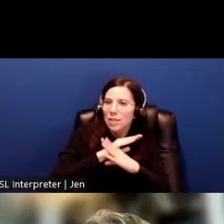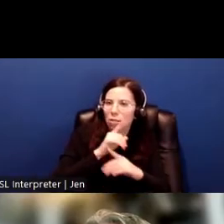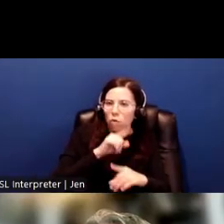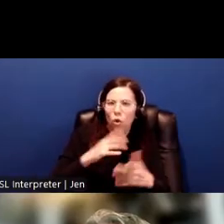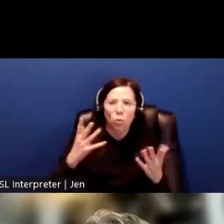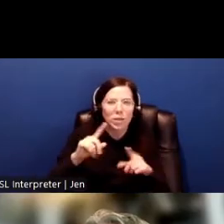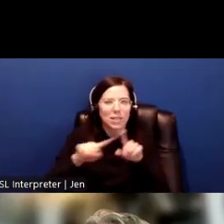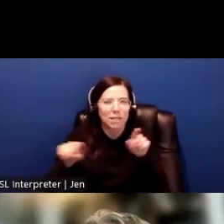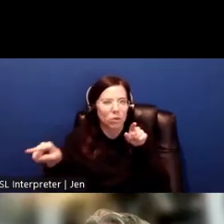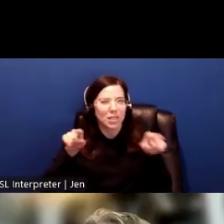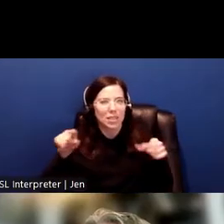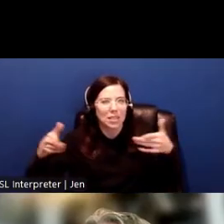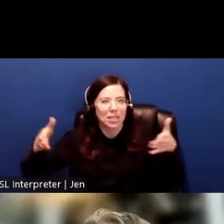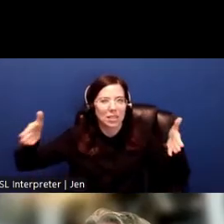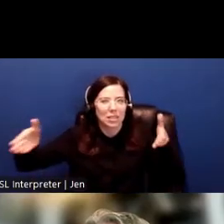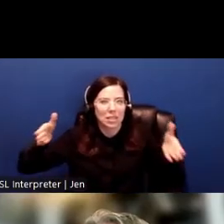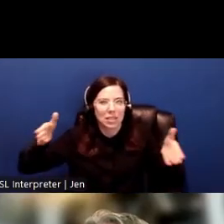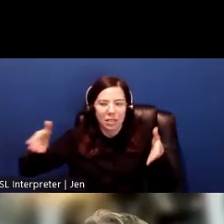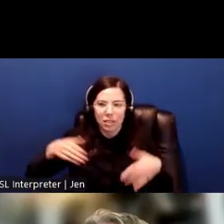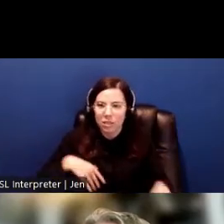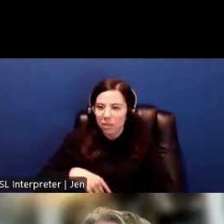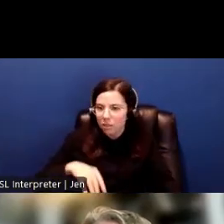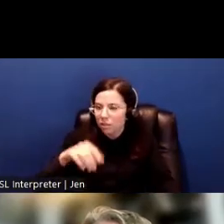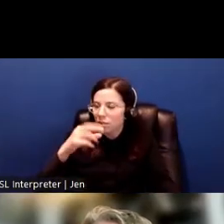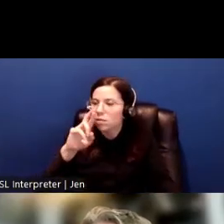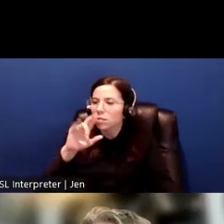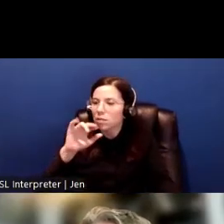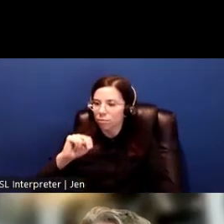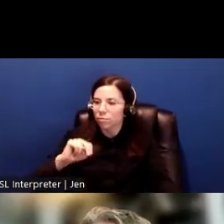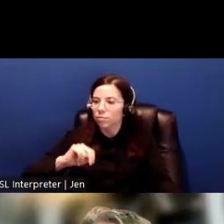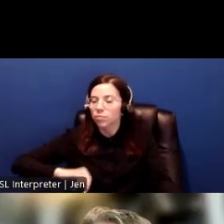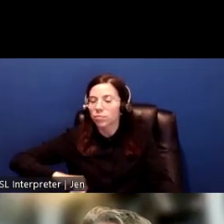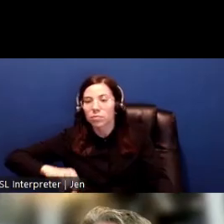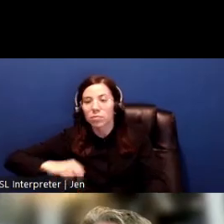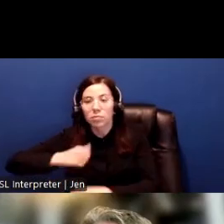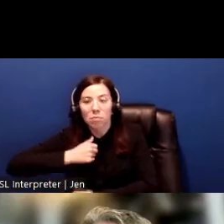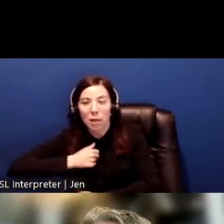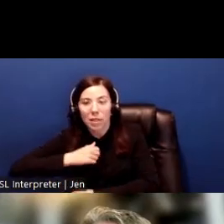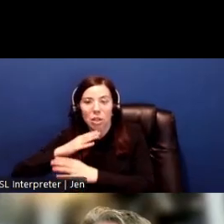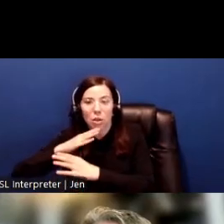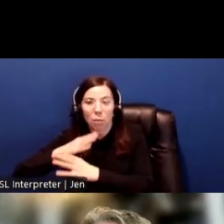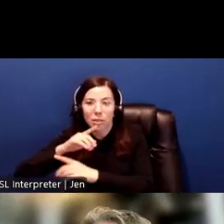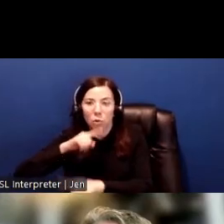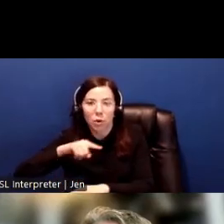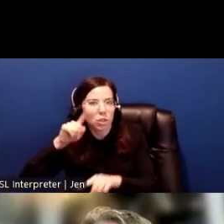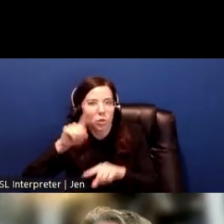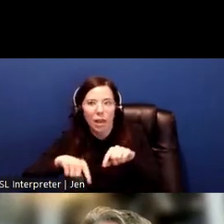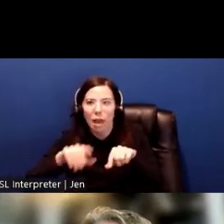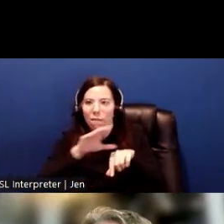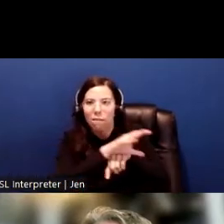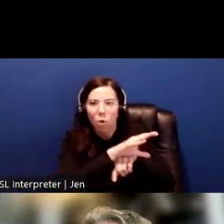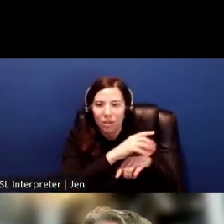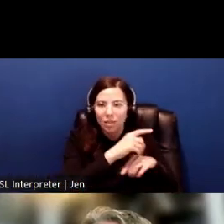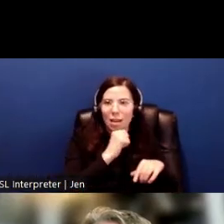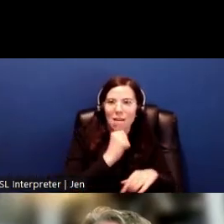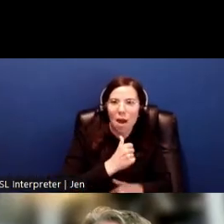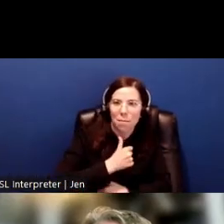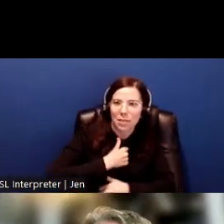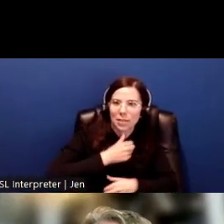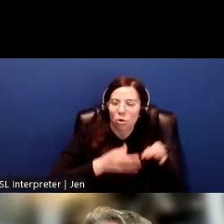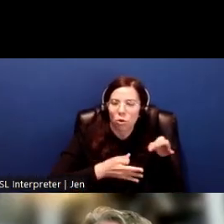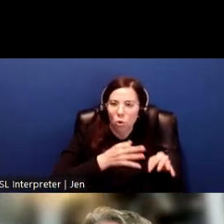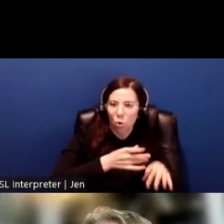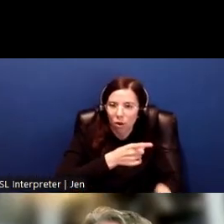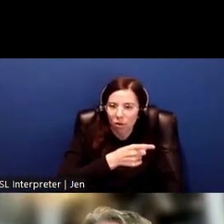the important distinction you were making? Yeah, so a military protective order is not enforceable in a civilian court.